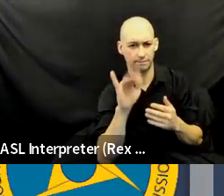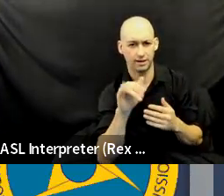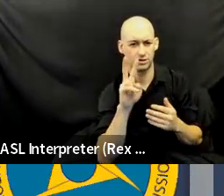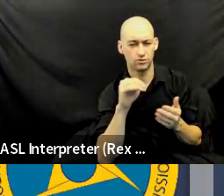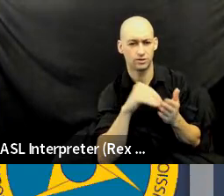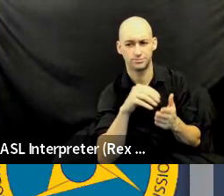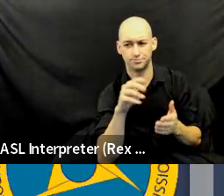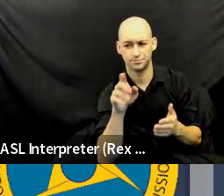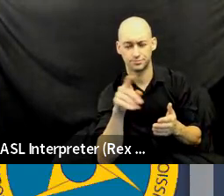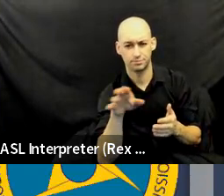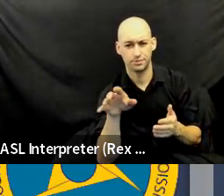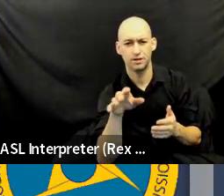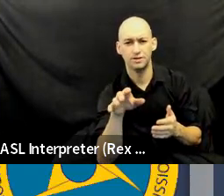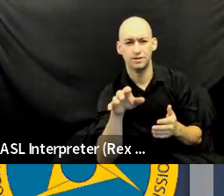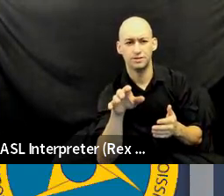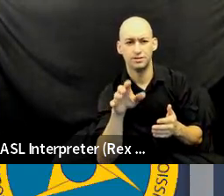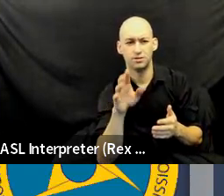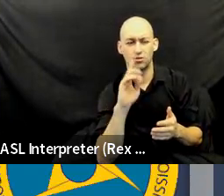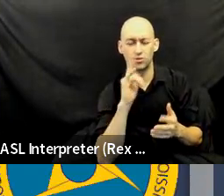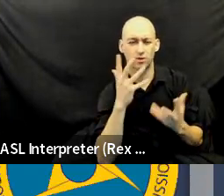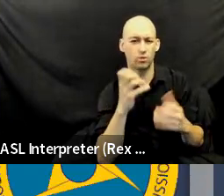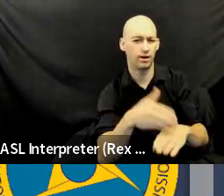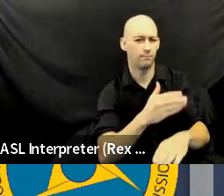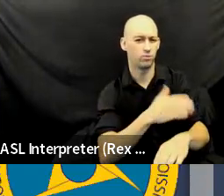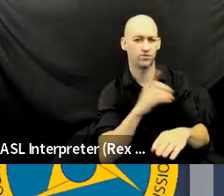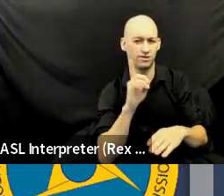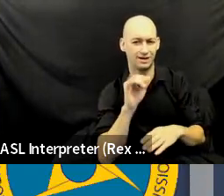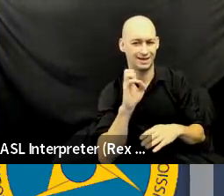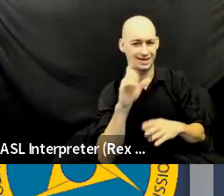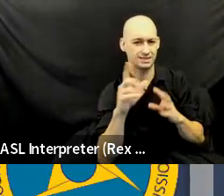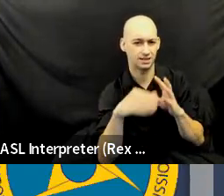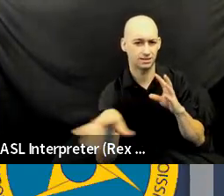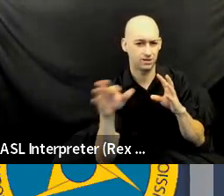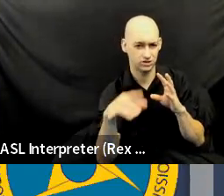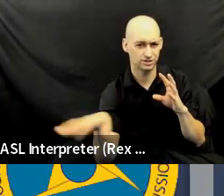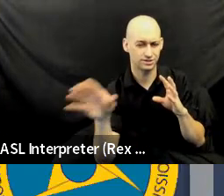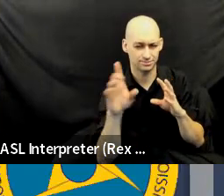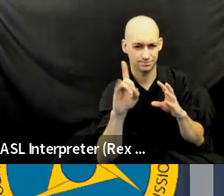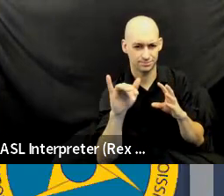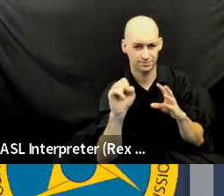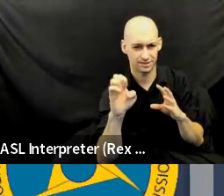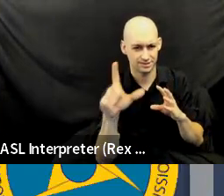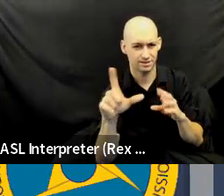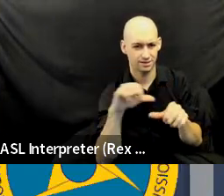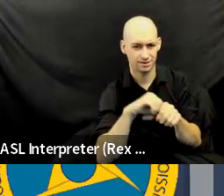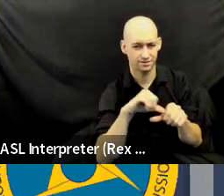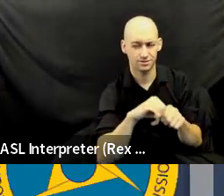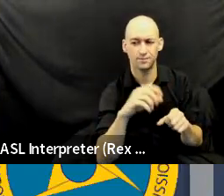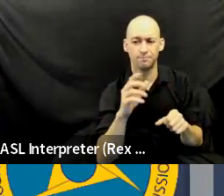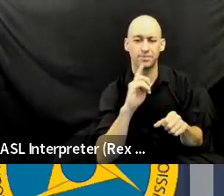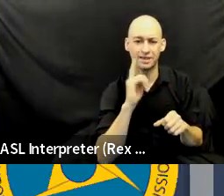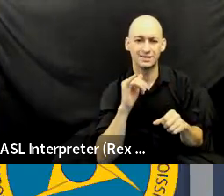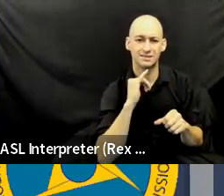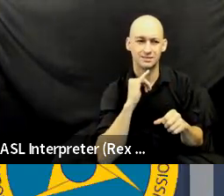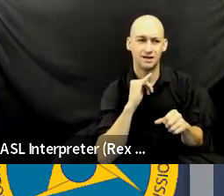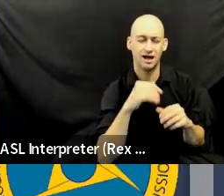by reducing diesel emissions. While the assessment is not a station-specific implementation plan, it is a high-level analysis of what is